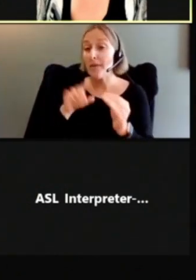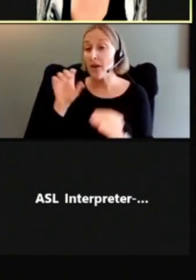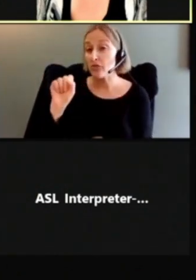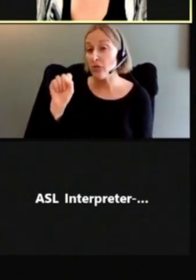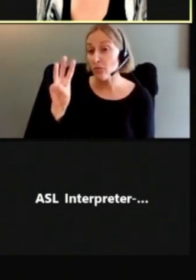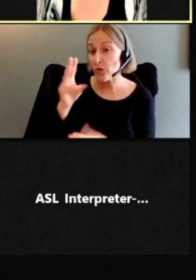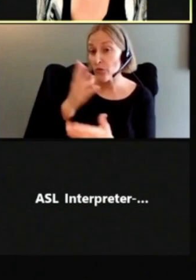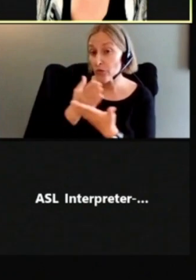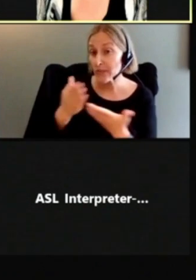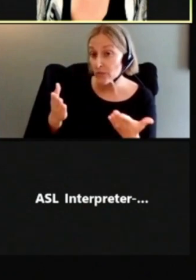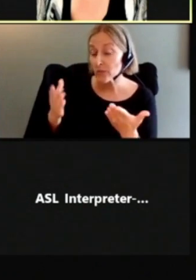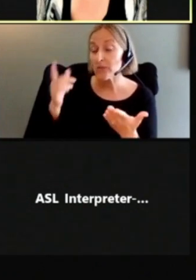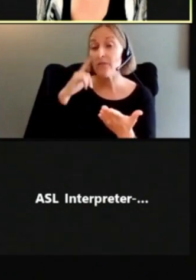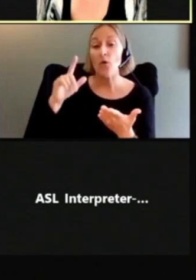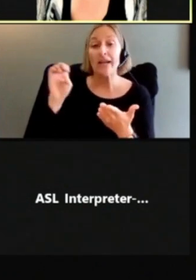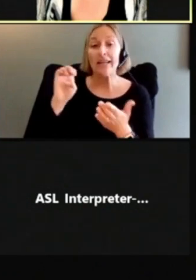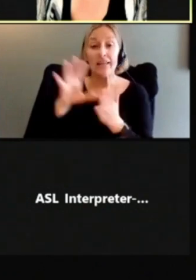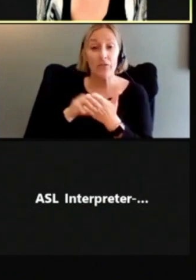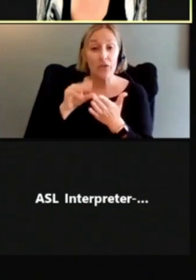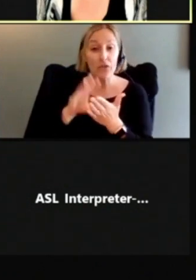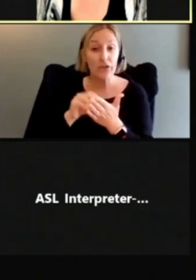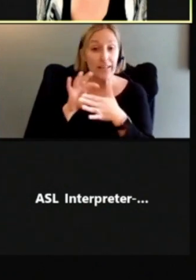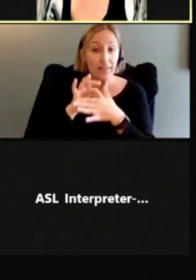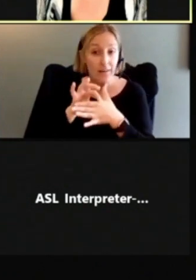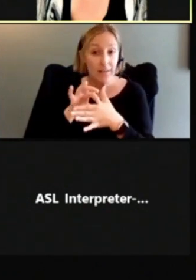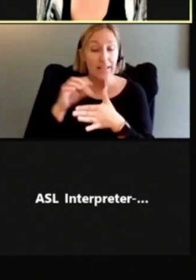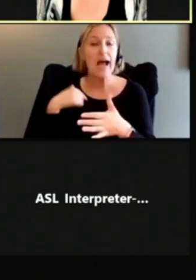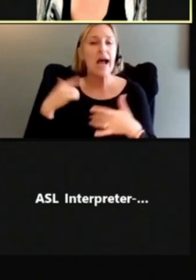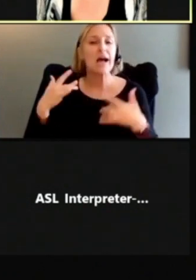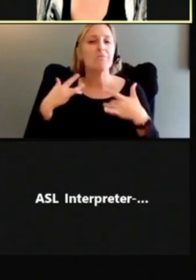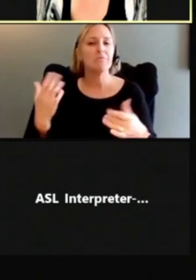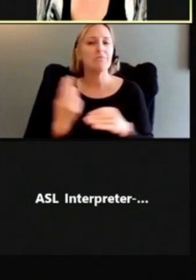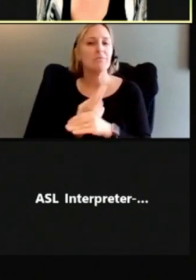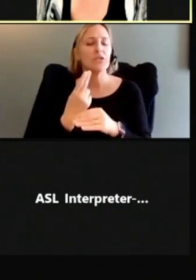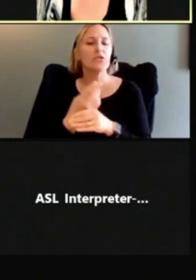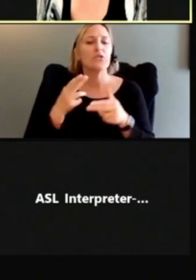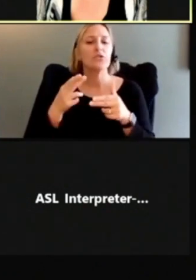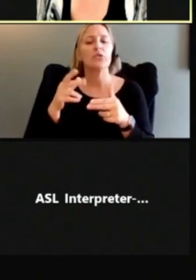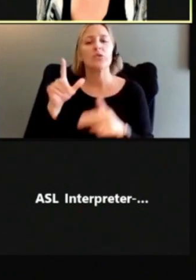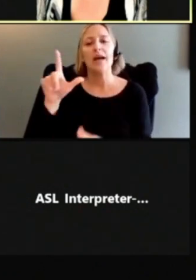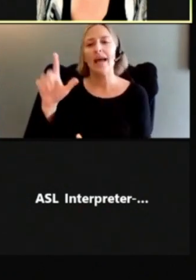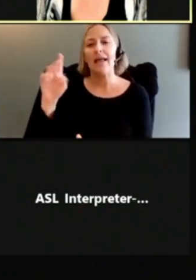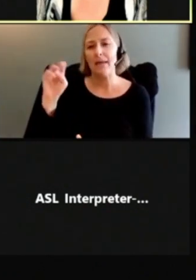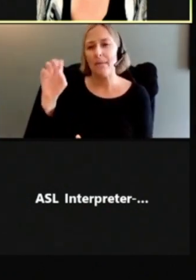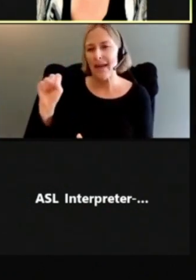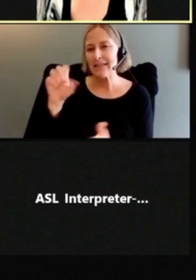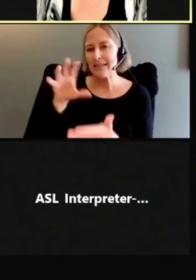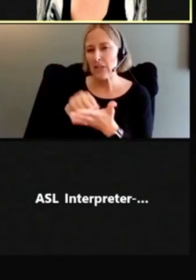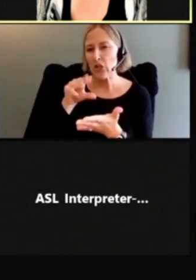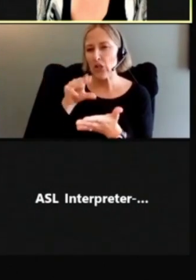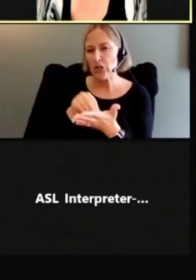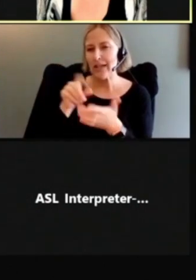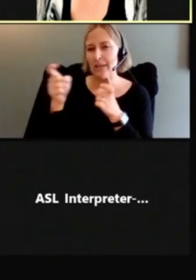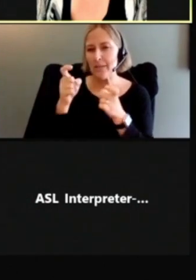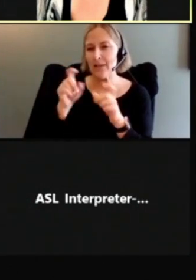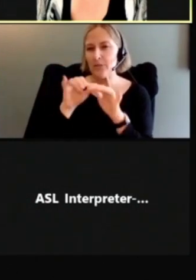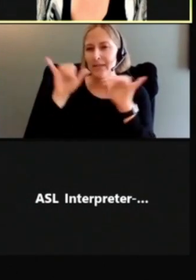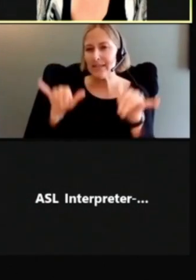create e-learning content, I use a learning management system, an LMS,